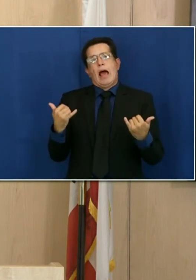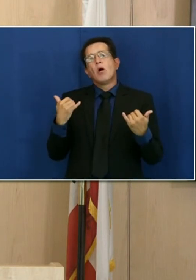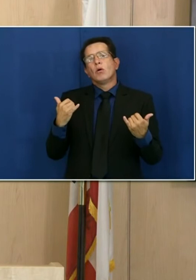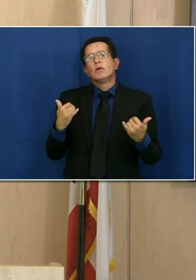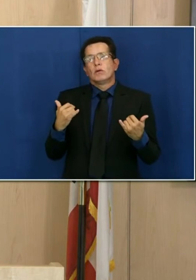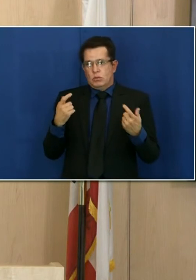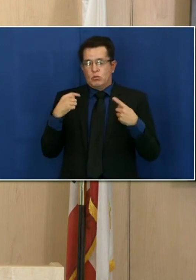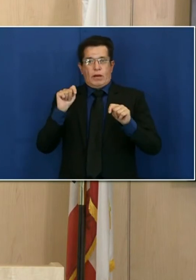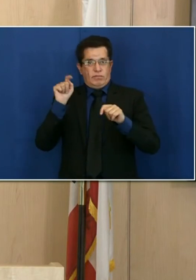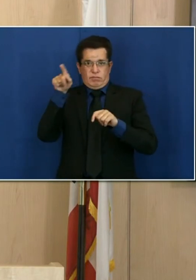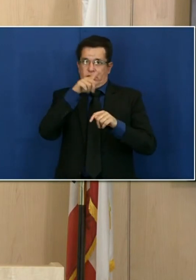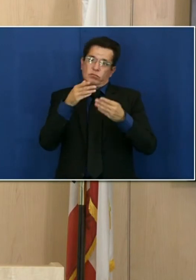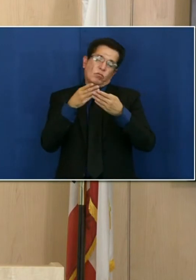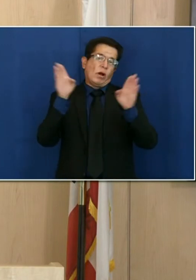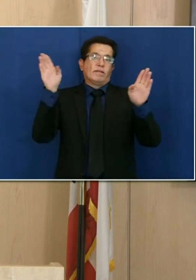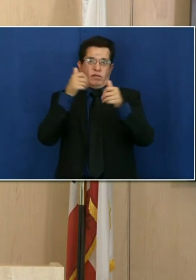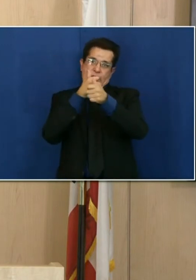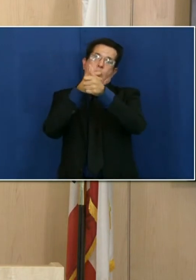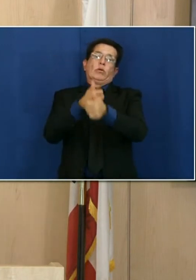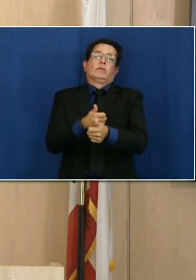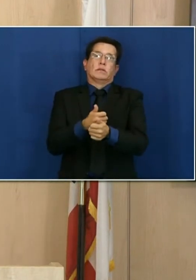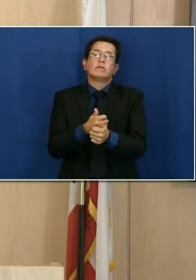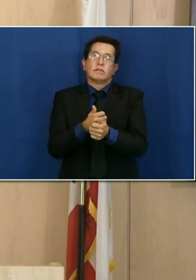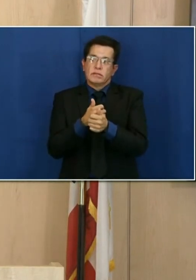get as widespread adherence as possible.